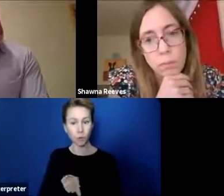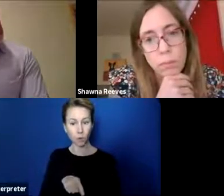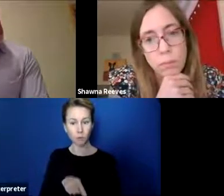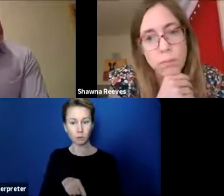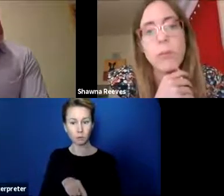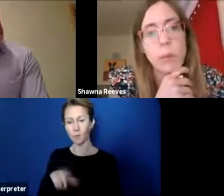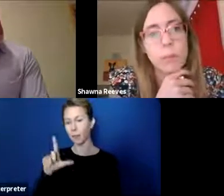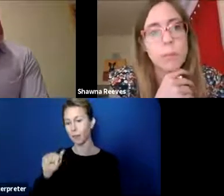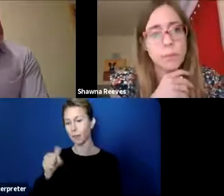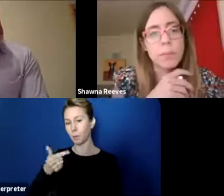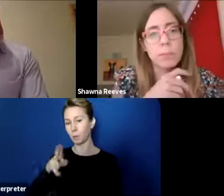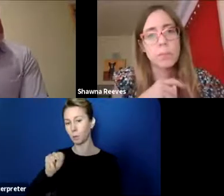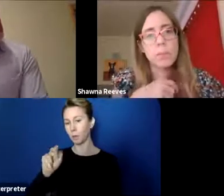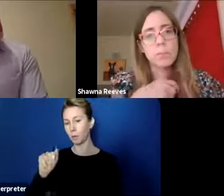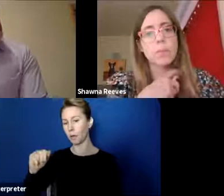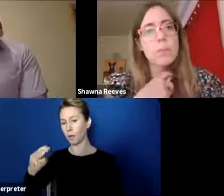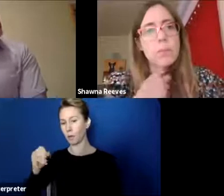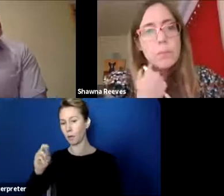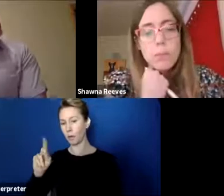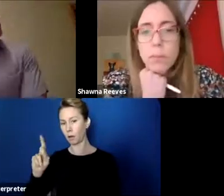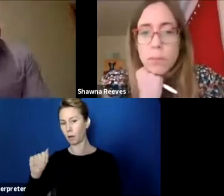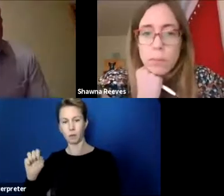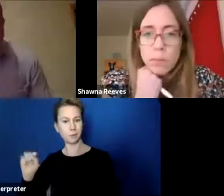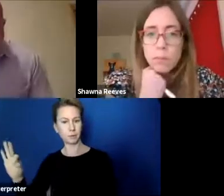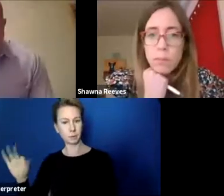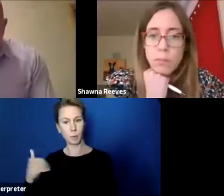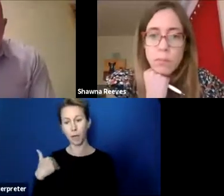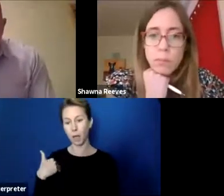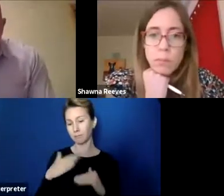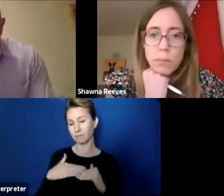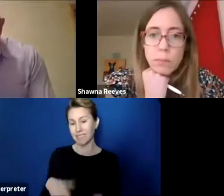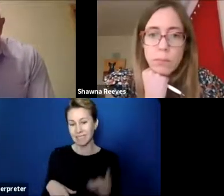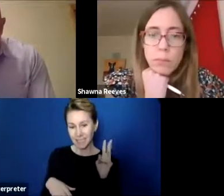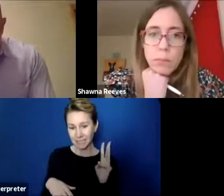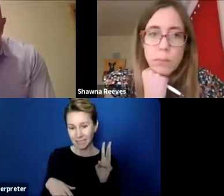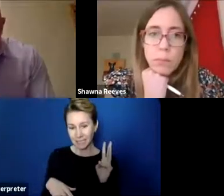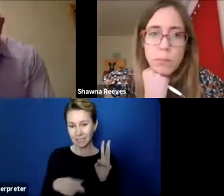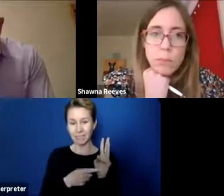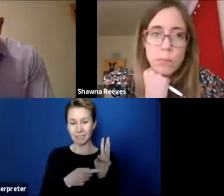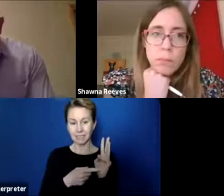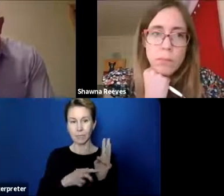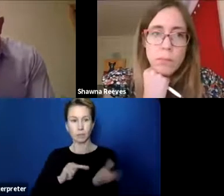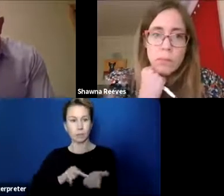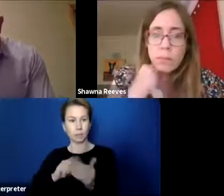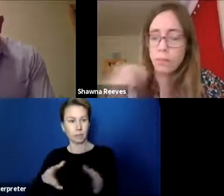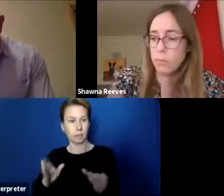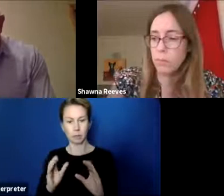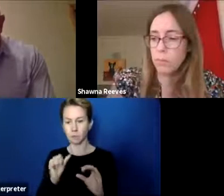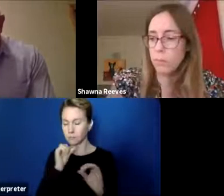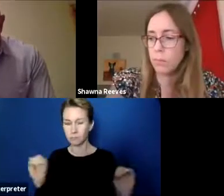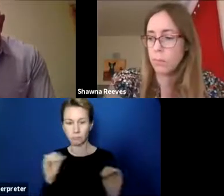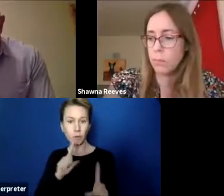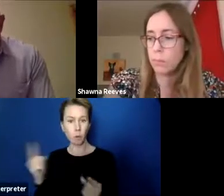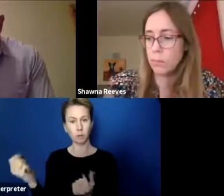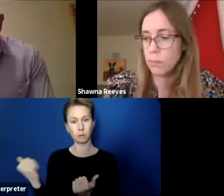win case and we had 1 uncertain case at another skilled nursing facility. The facility that sends us the